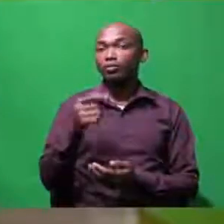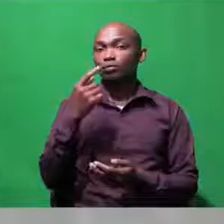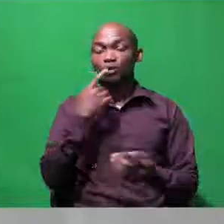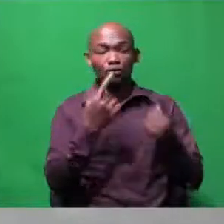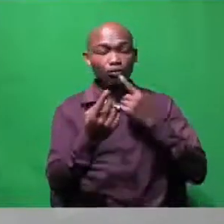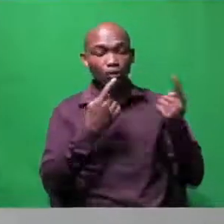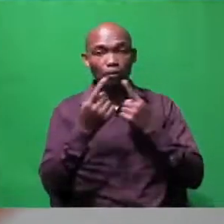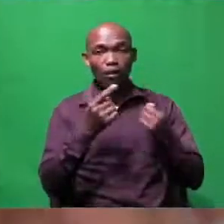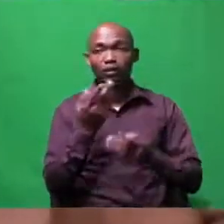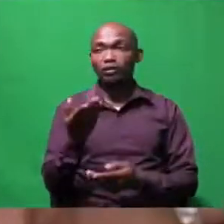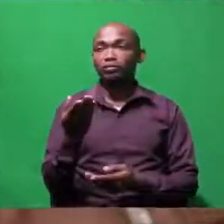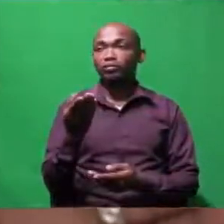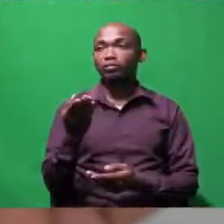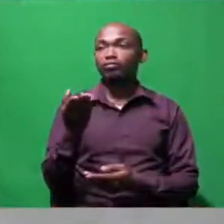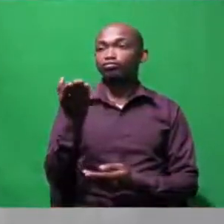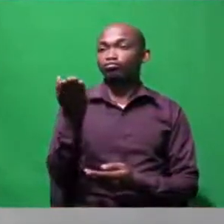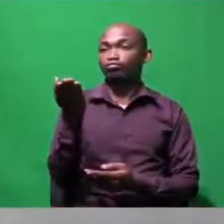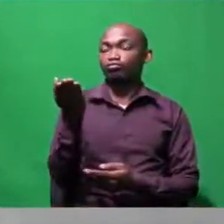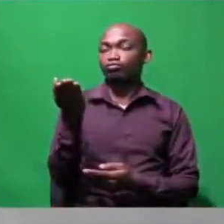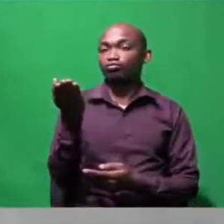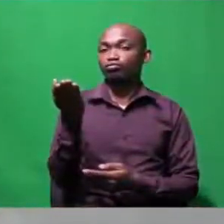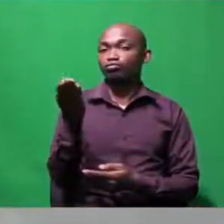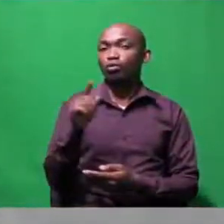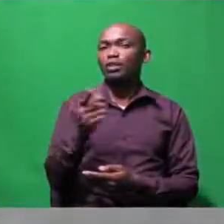here on the table. What is this?